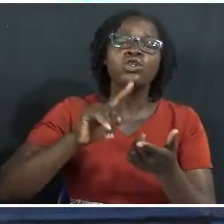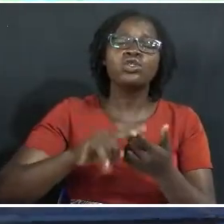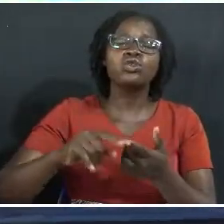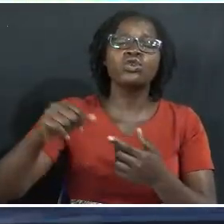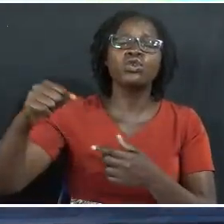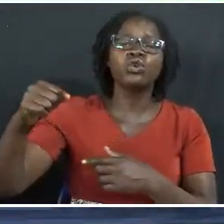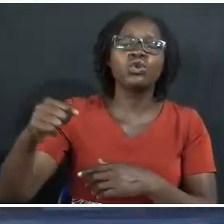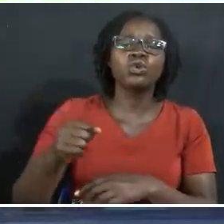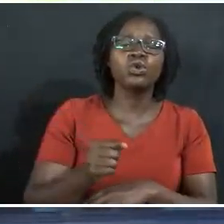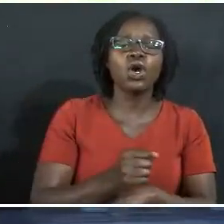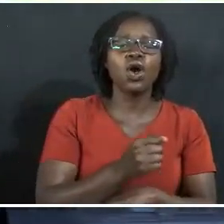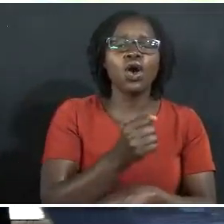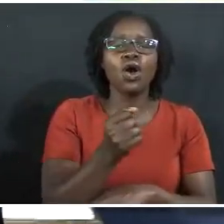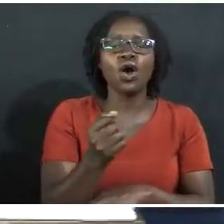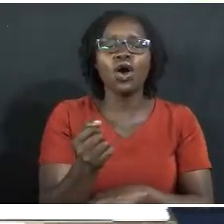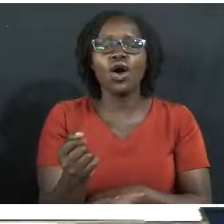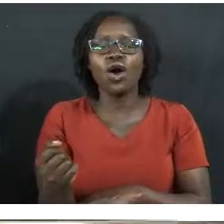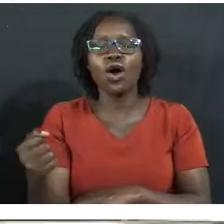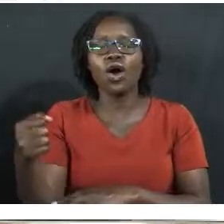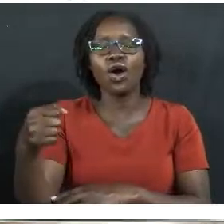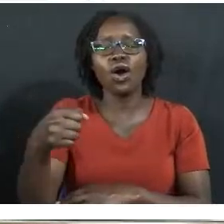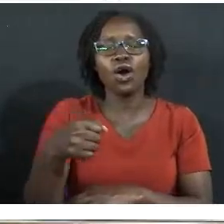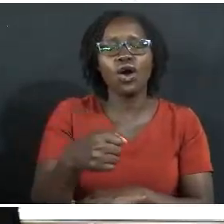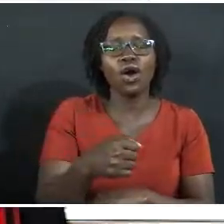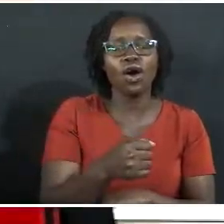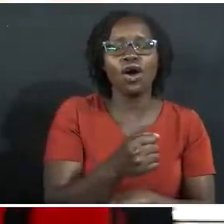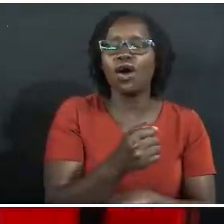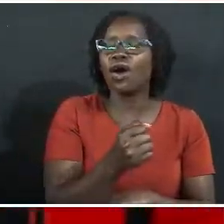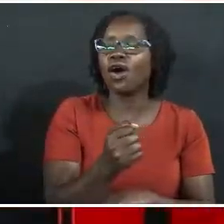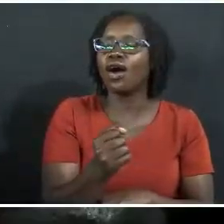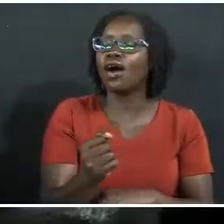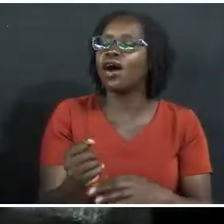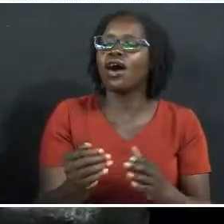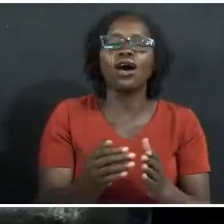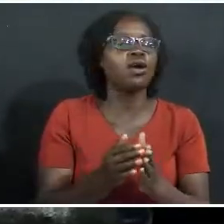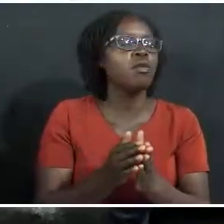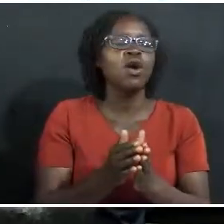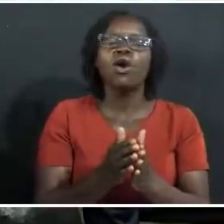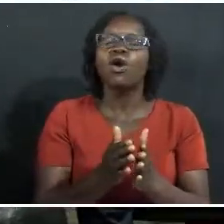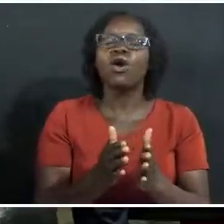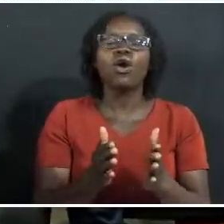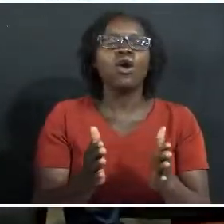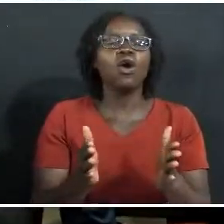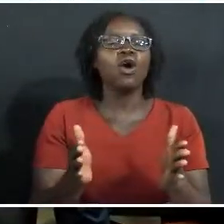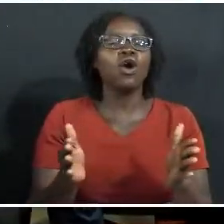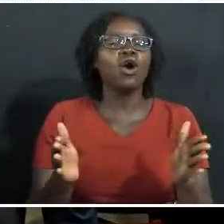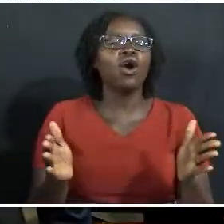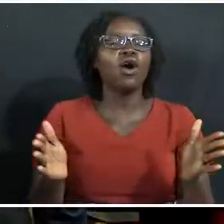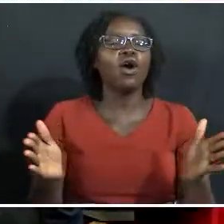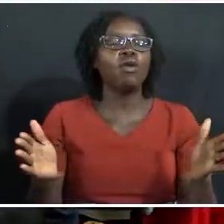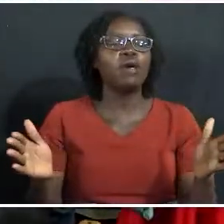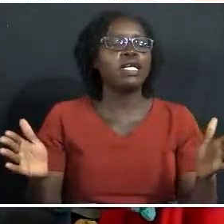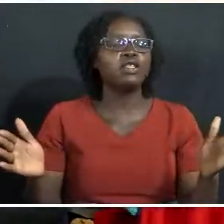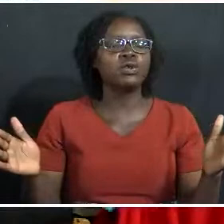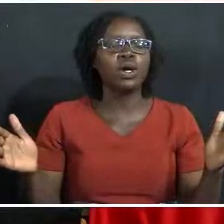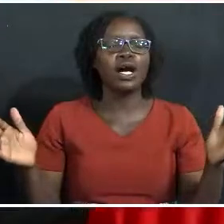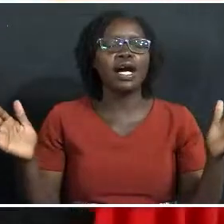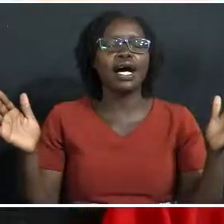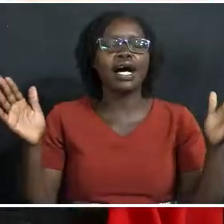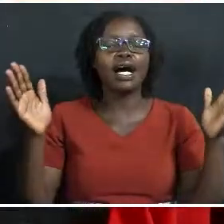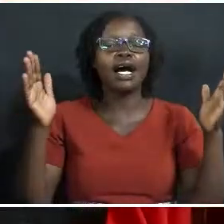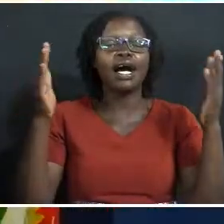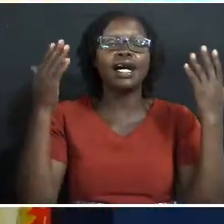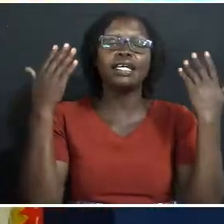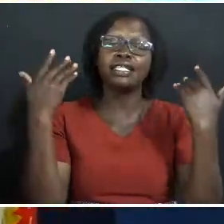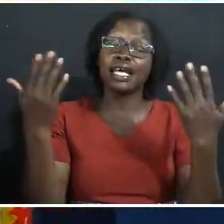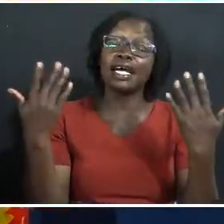you. Crowns are waiting for you. Mansions are waiting for you. You just want to say,